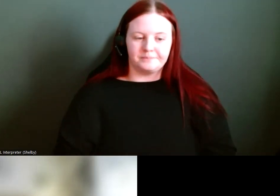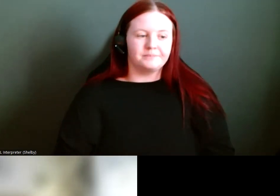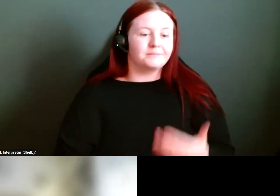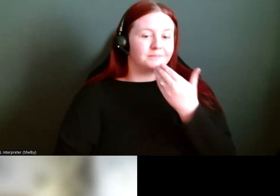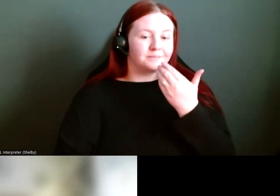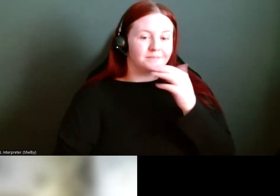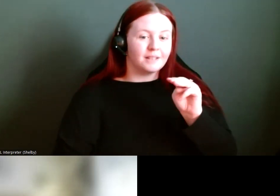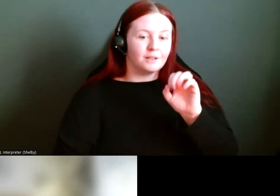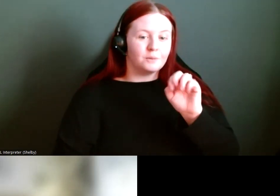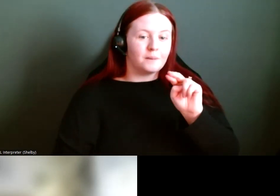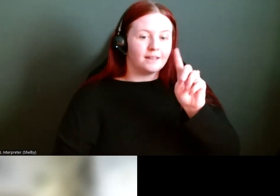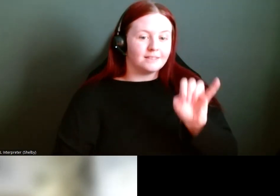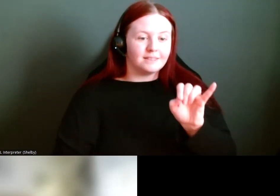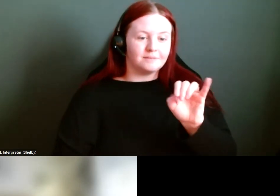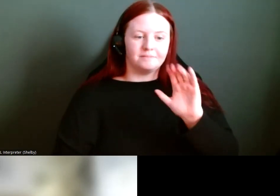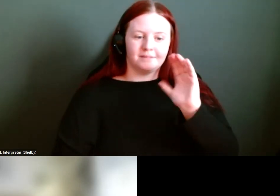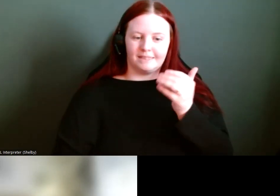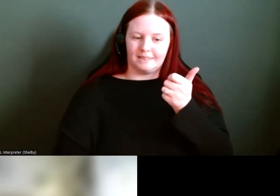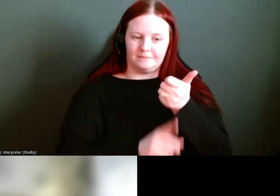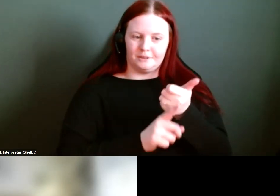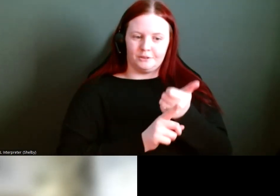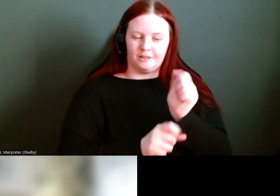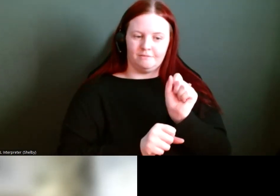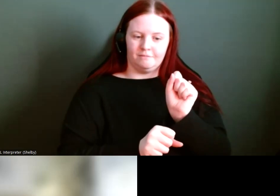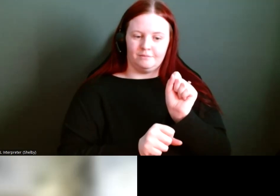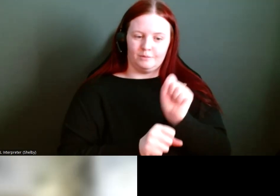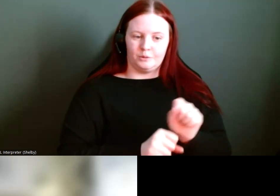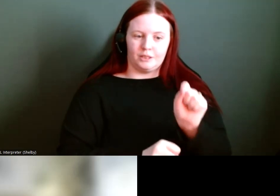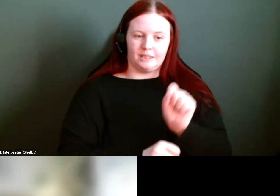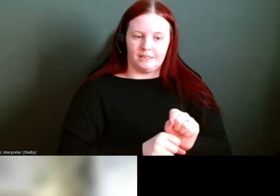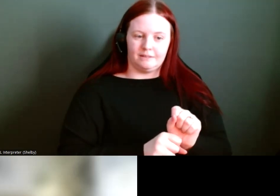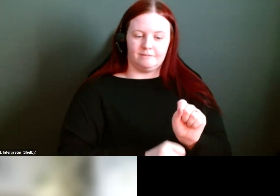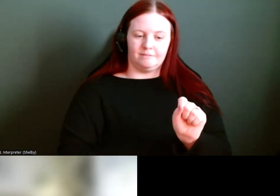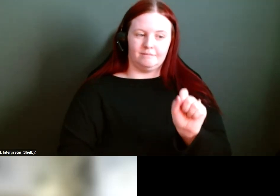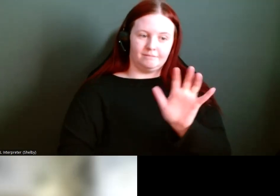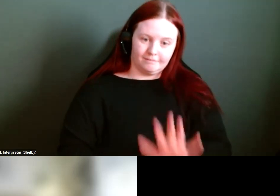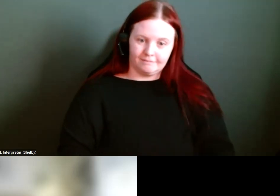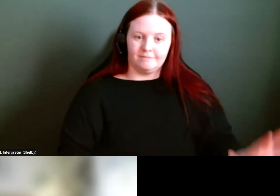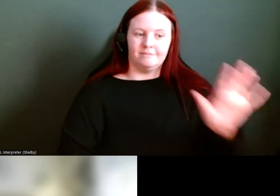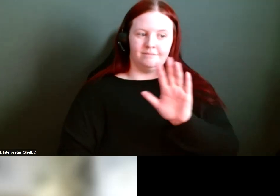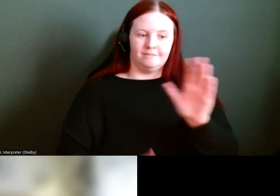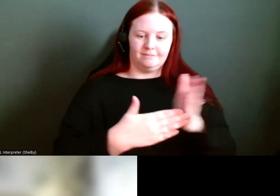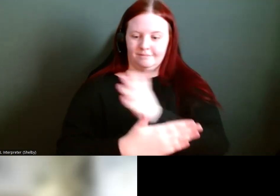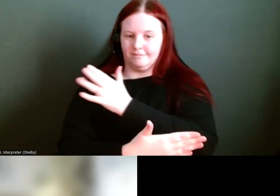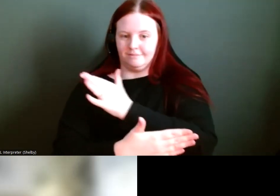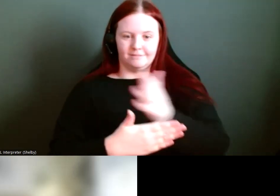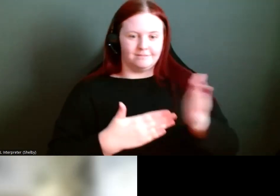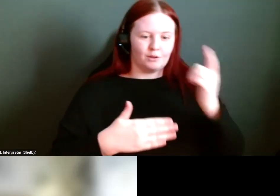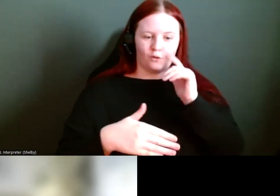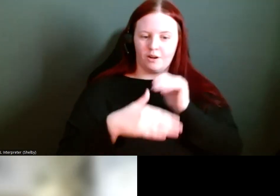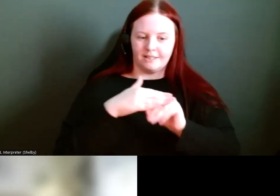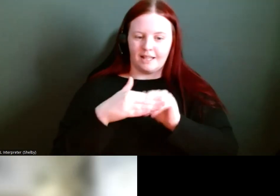It sounds like you really are working across the entirety of a spectrum when it comes to looking at accessibility